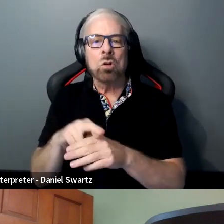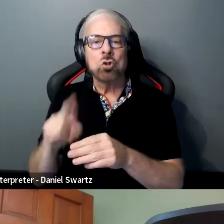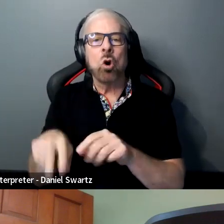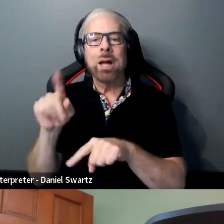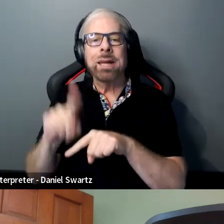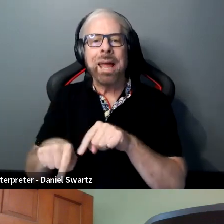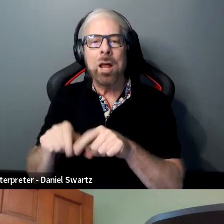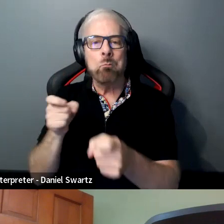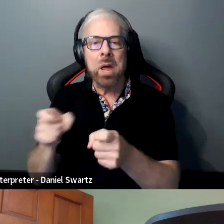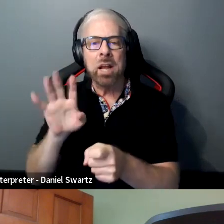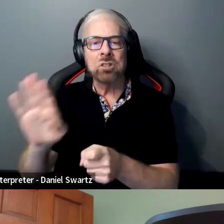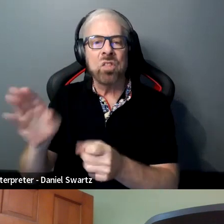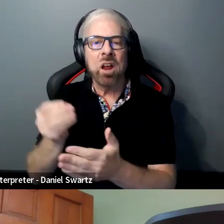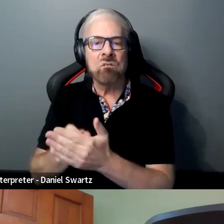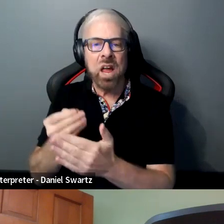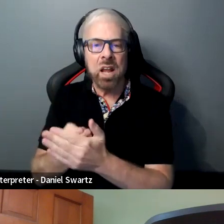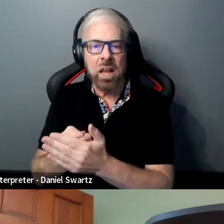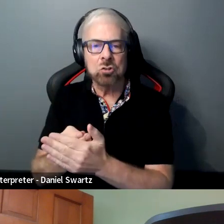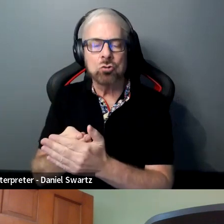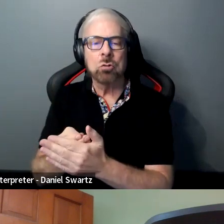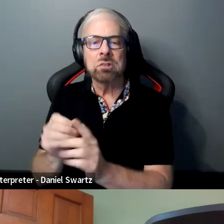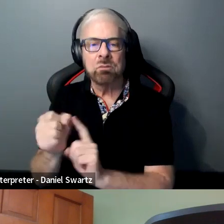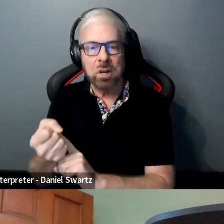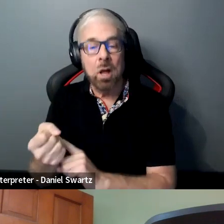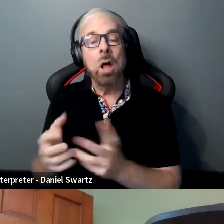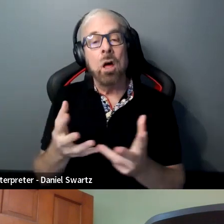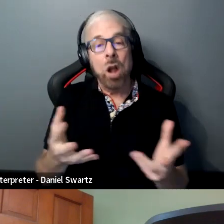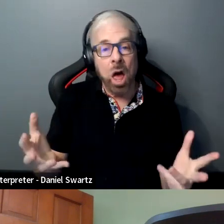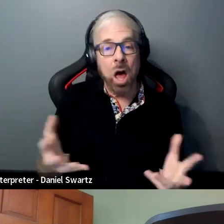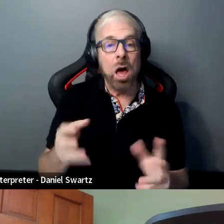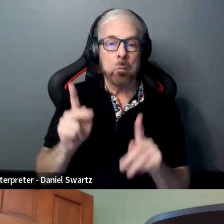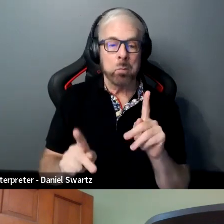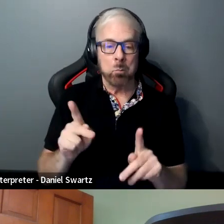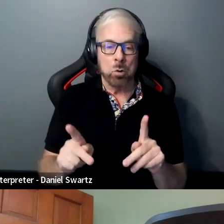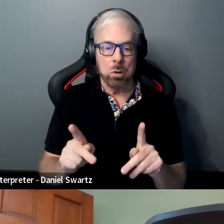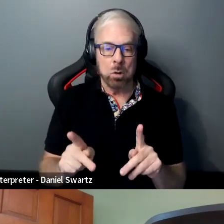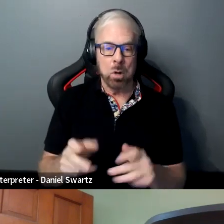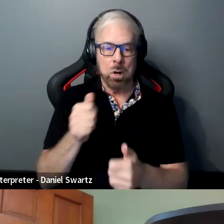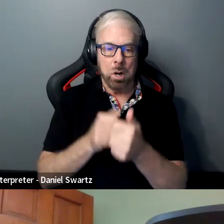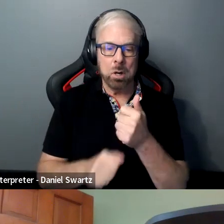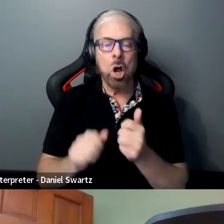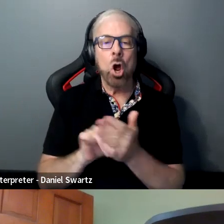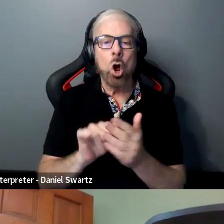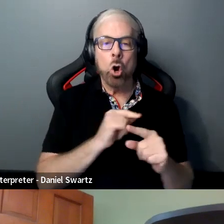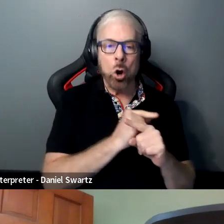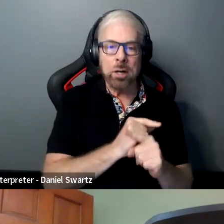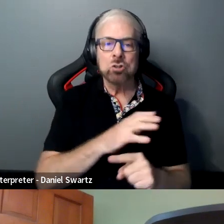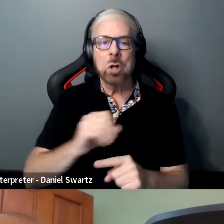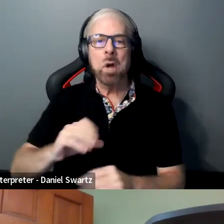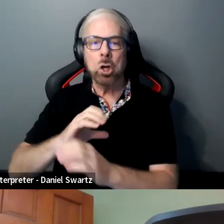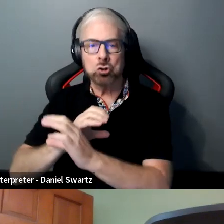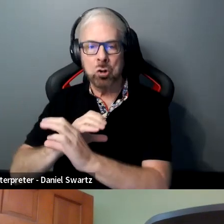financial affairs. And there are a lot of persons under guardianship and